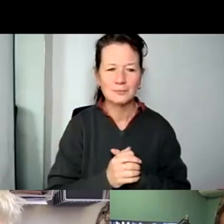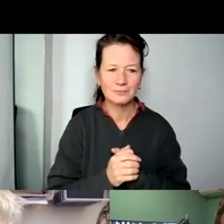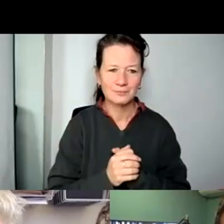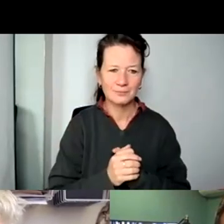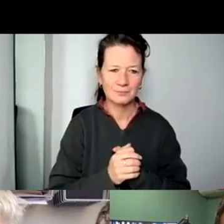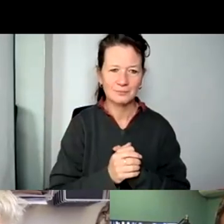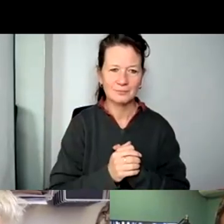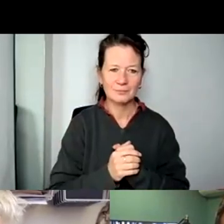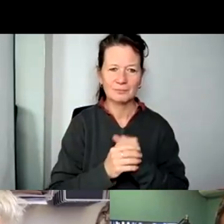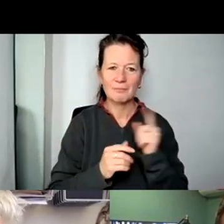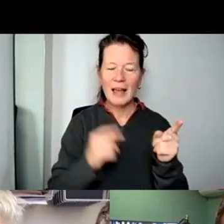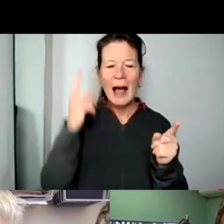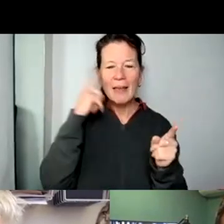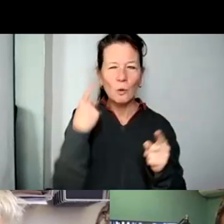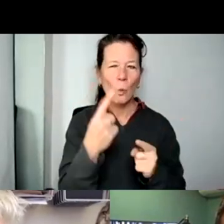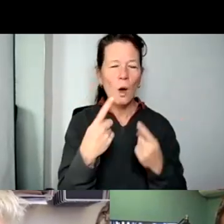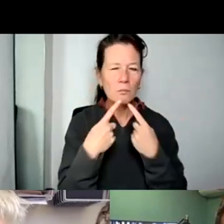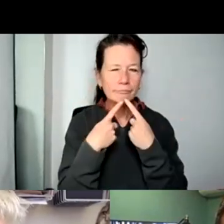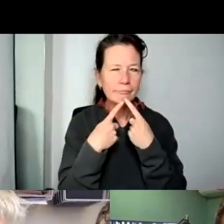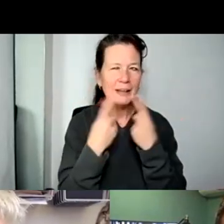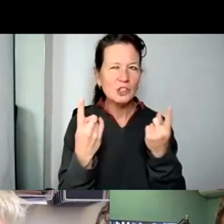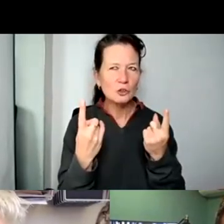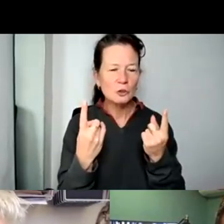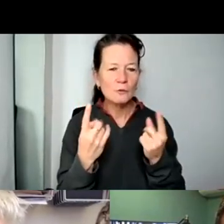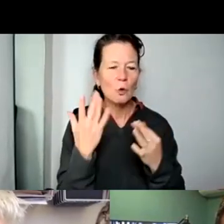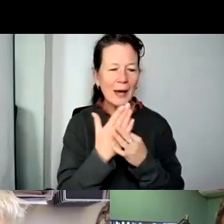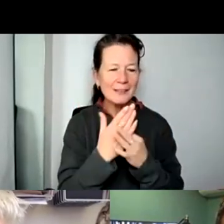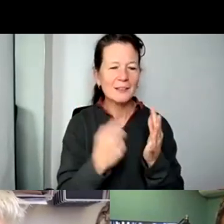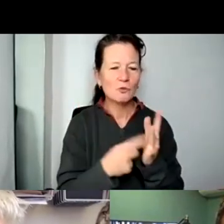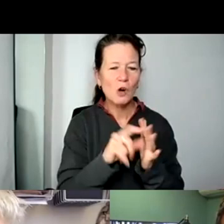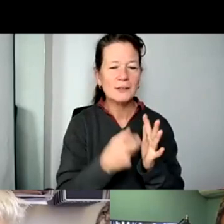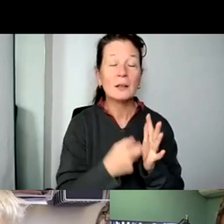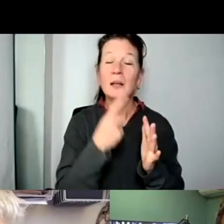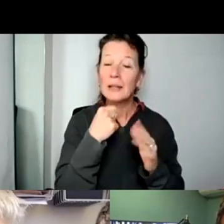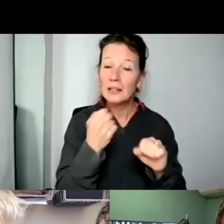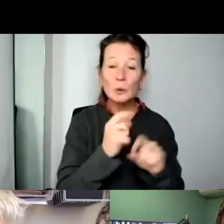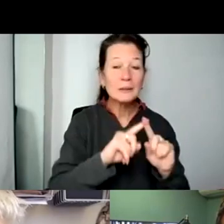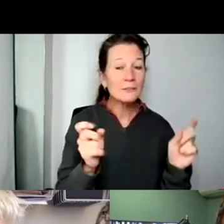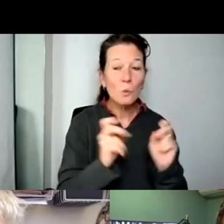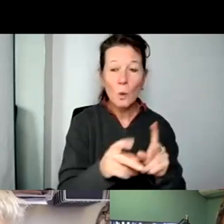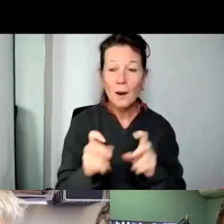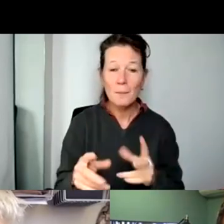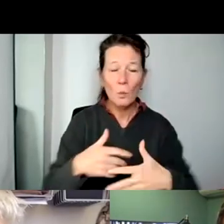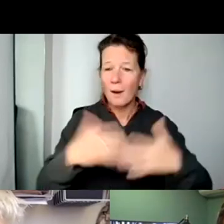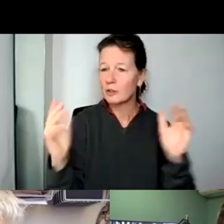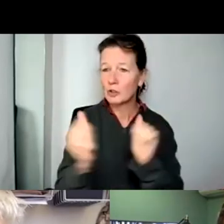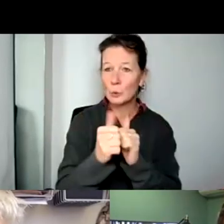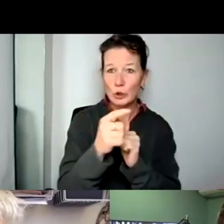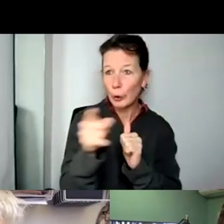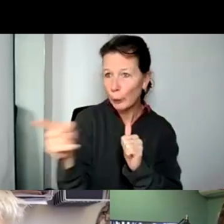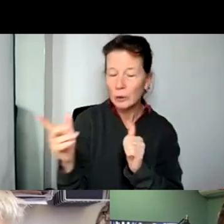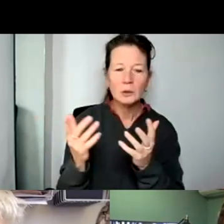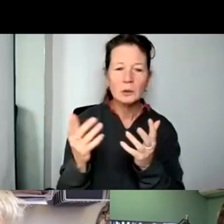I think one of the messages about access riders is it can be done in different ways, but whatever way works for you, it can become a really,